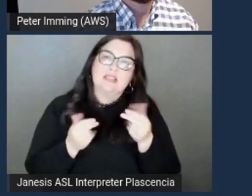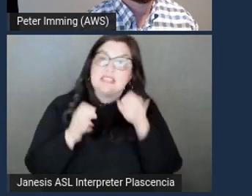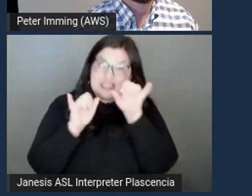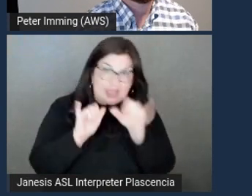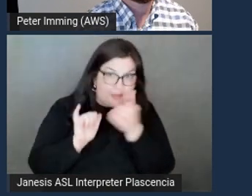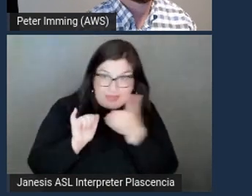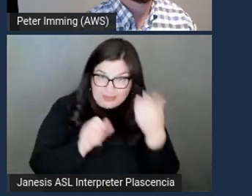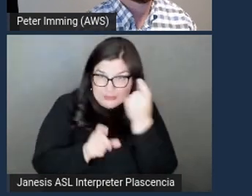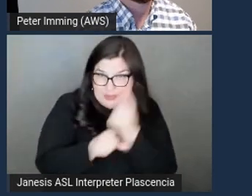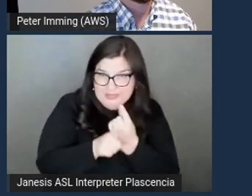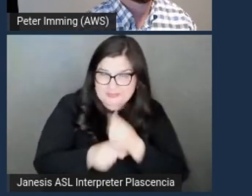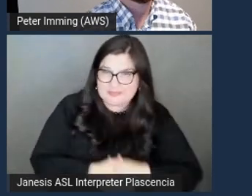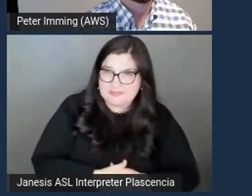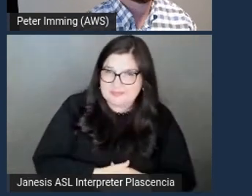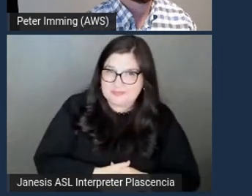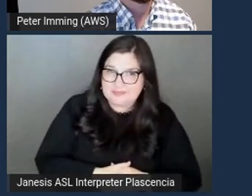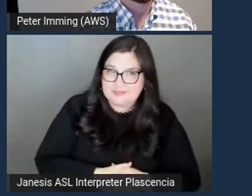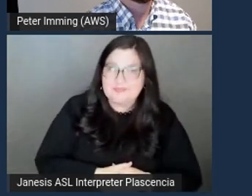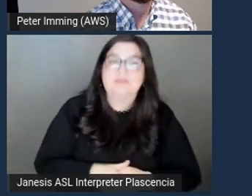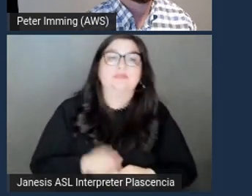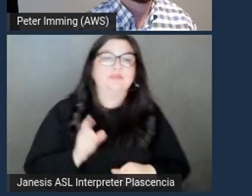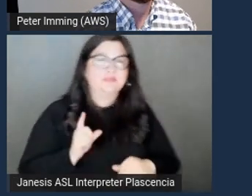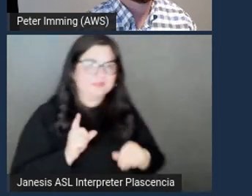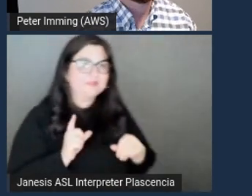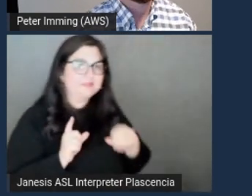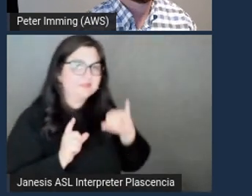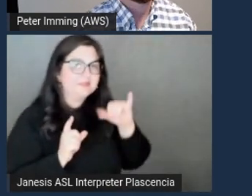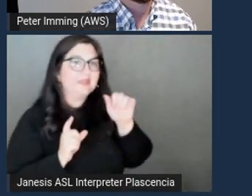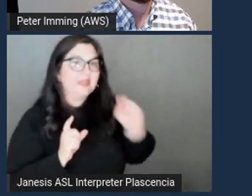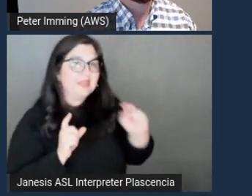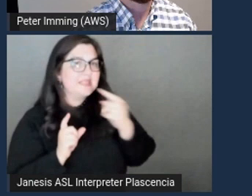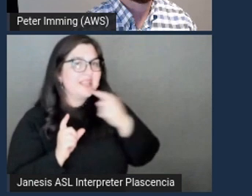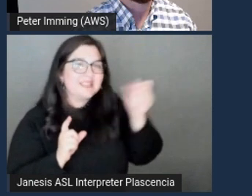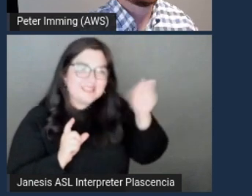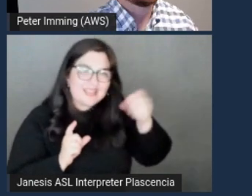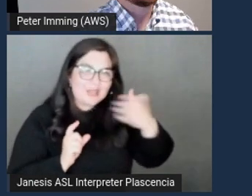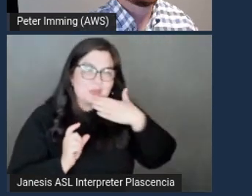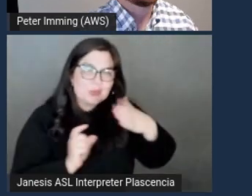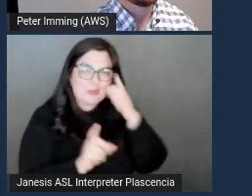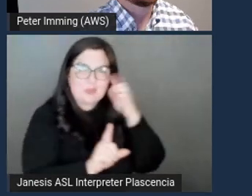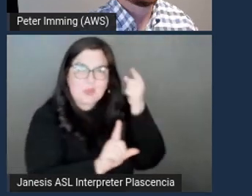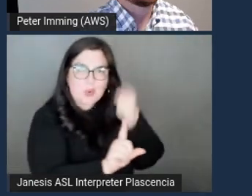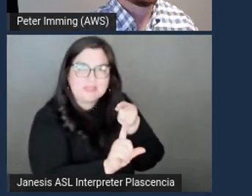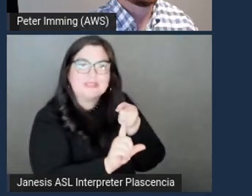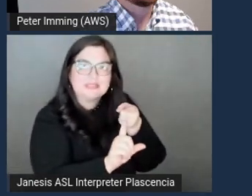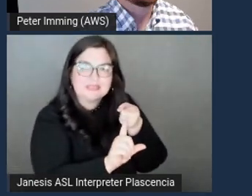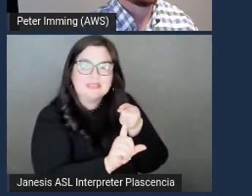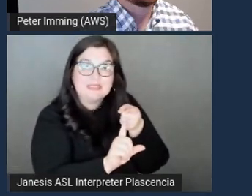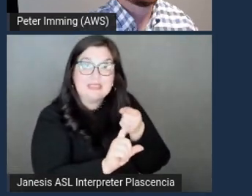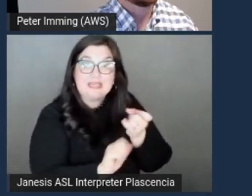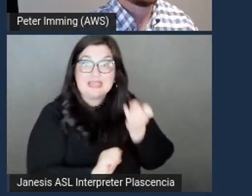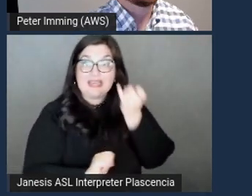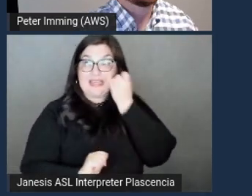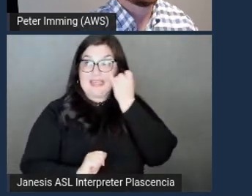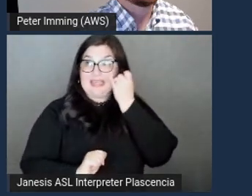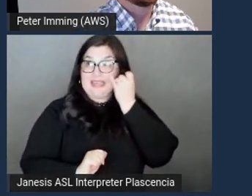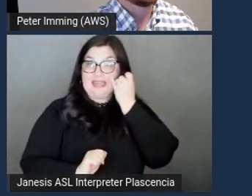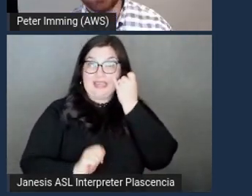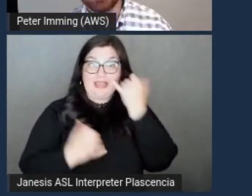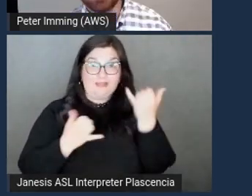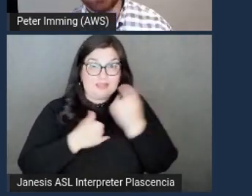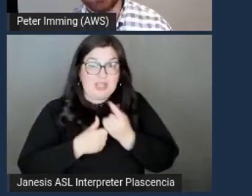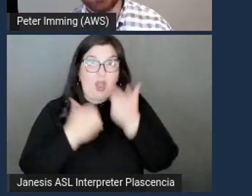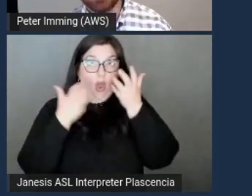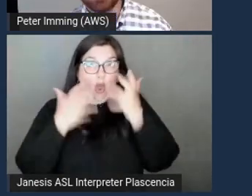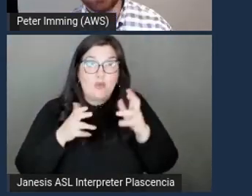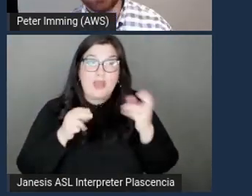right? That's right, and that's a great point on it, in that you can, if you are today already using cross-region replication